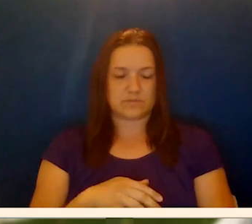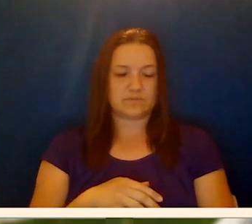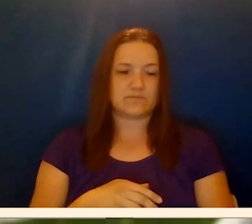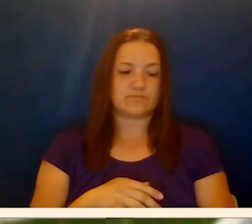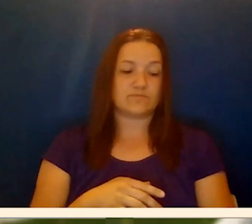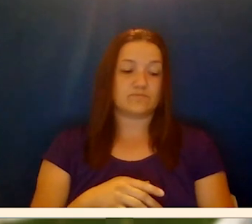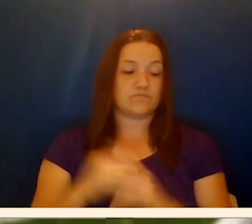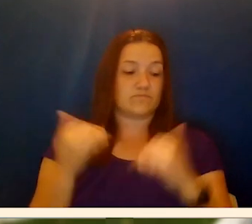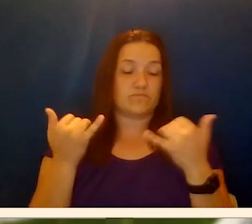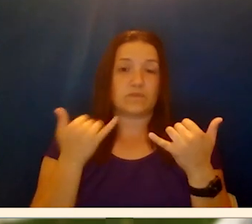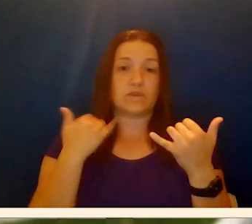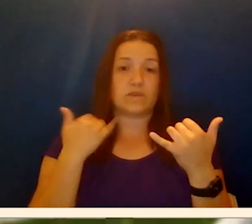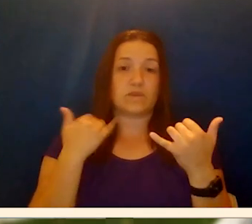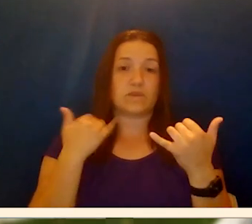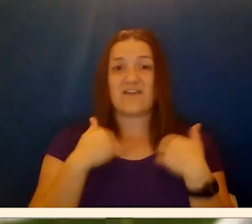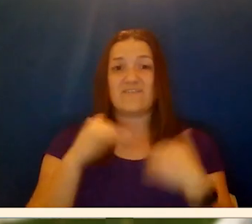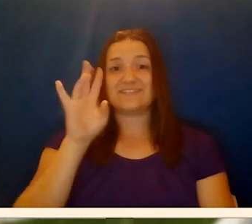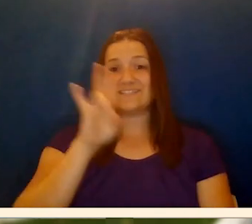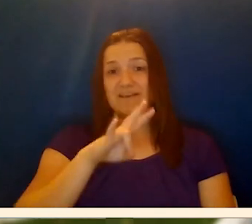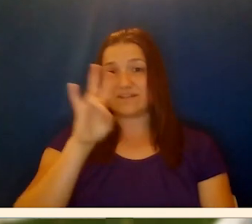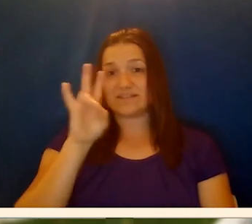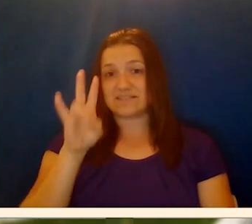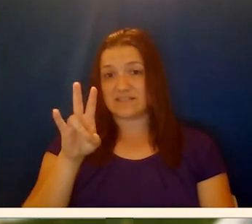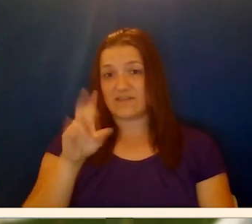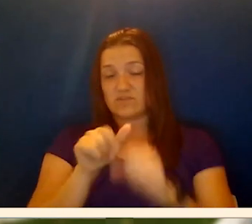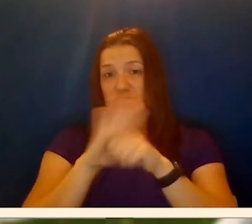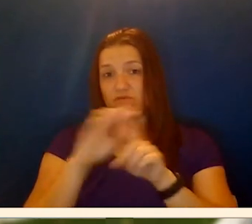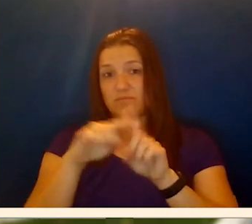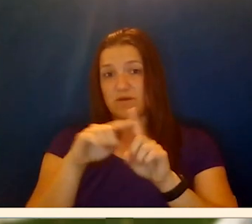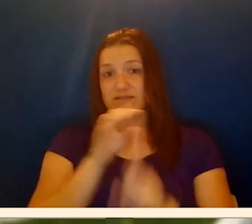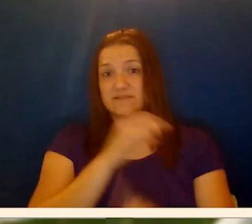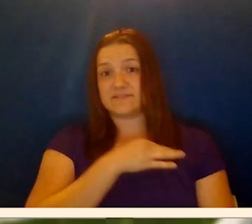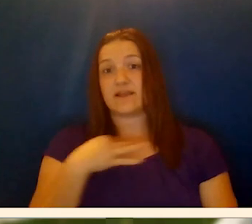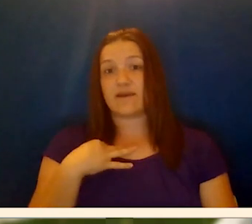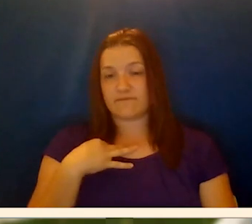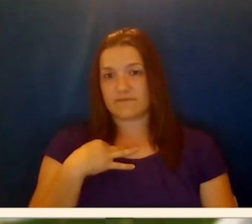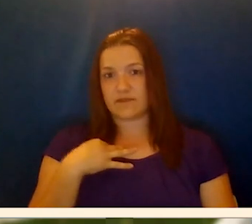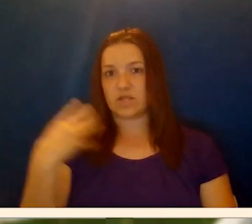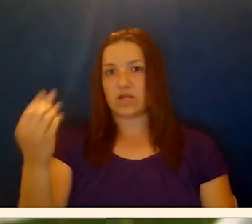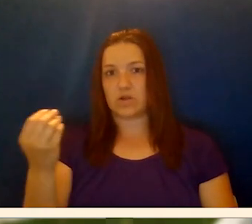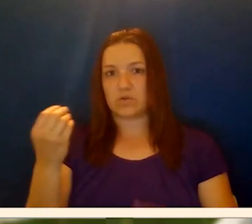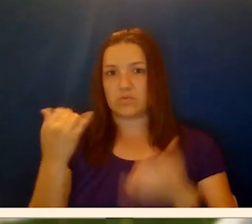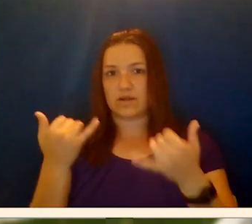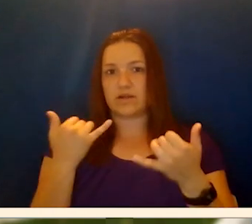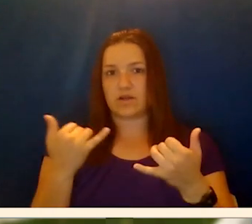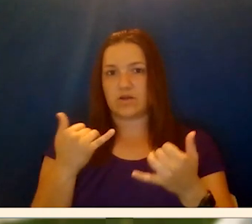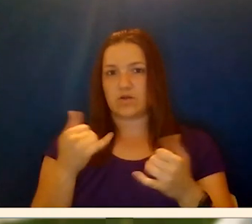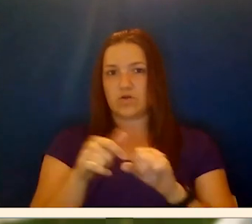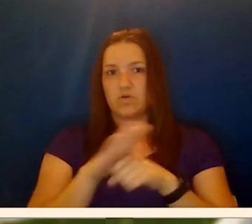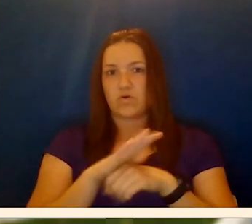We currently have 77 COVID positive employees that are out on a COVID leave